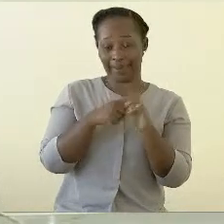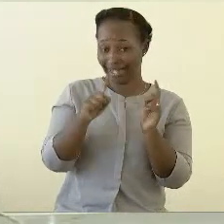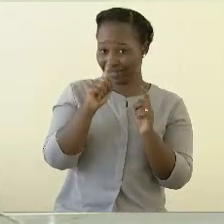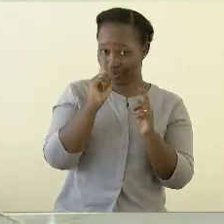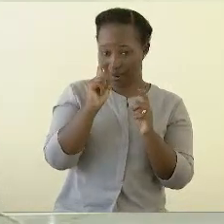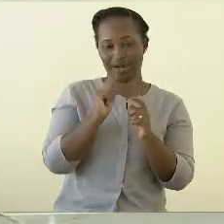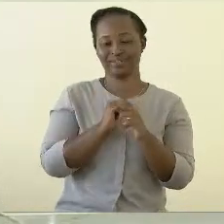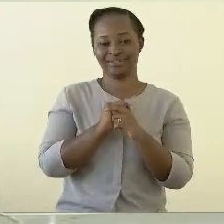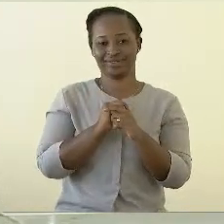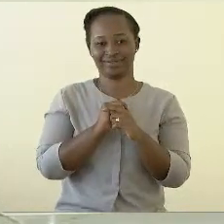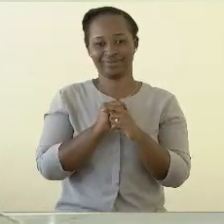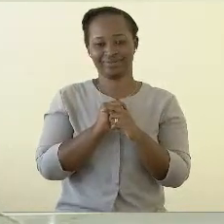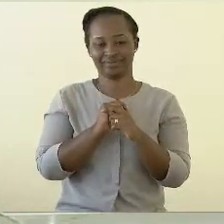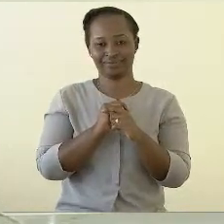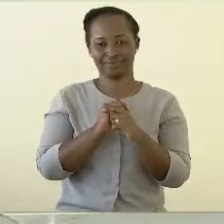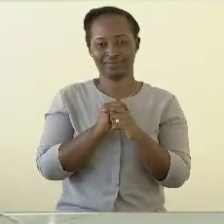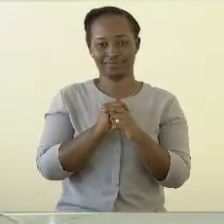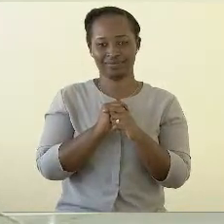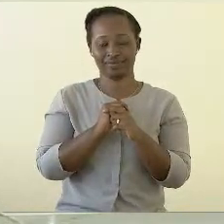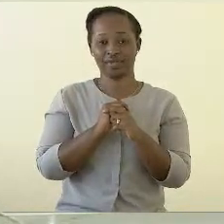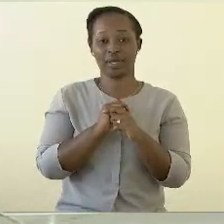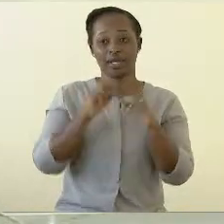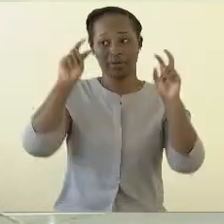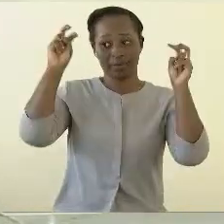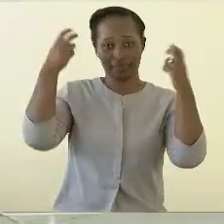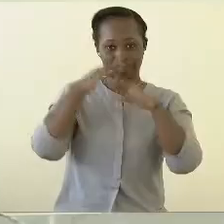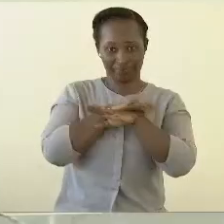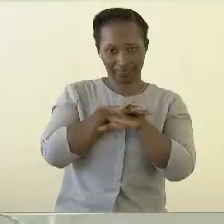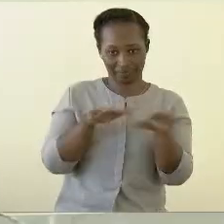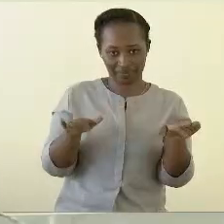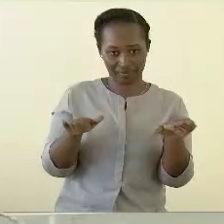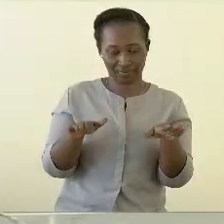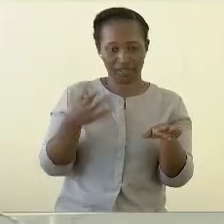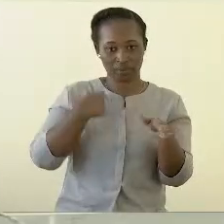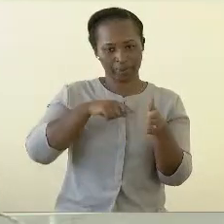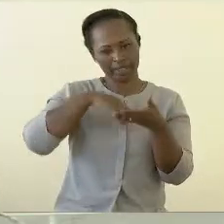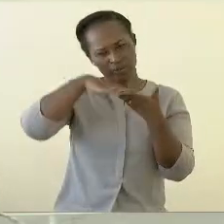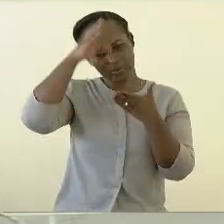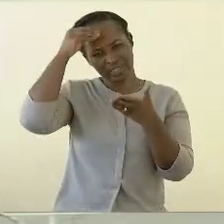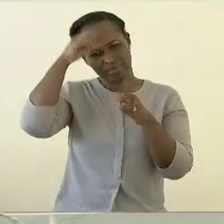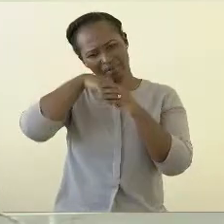So what does this mean? The unit is long, so we've covered a lot.